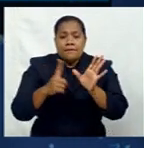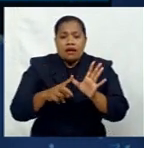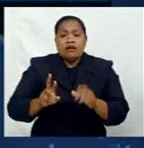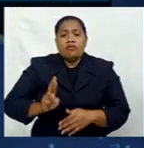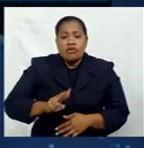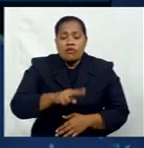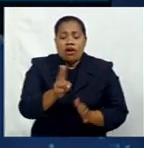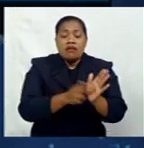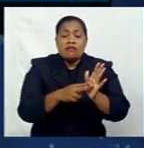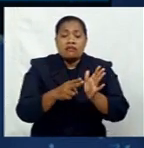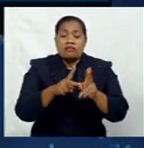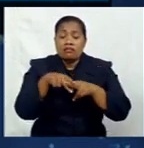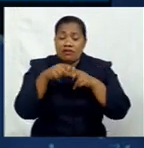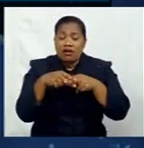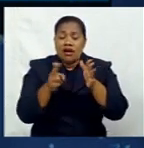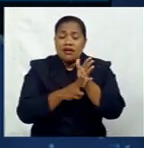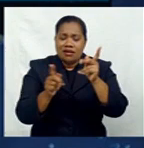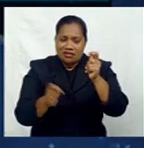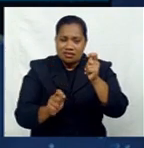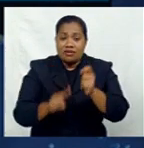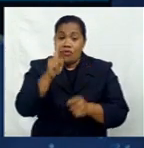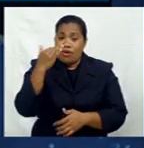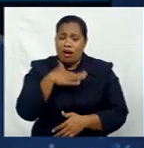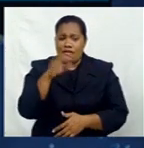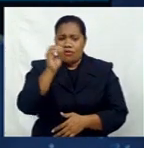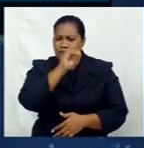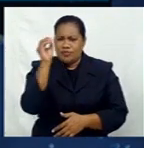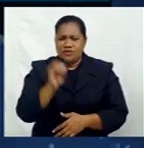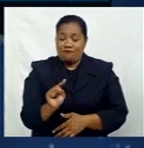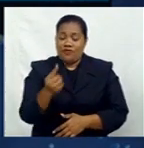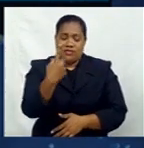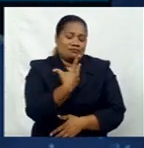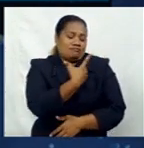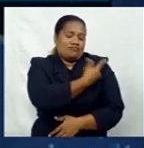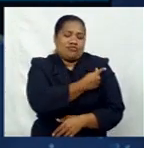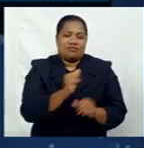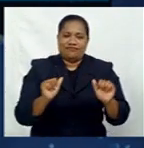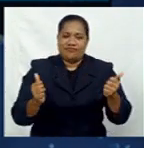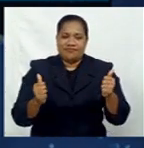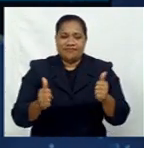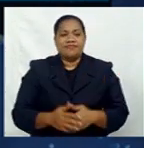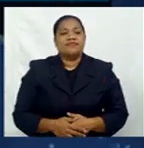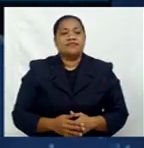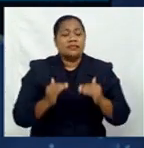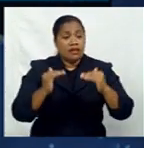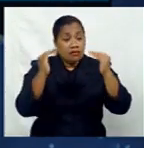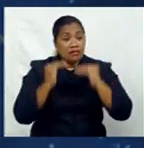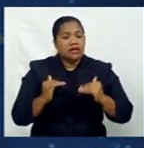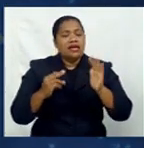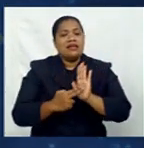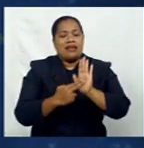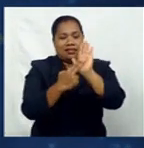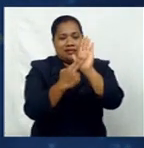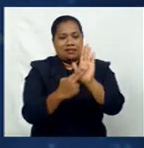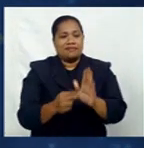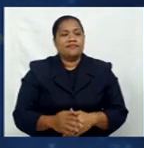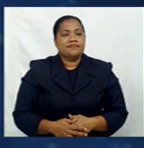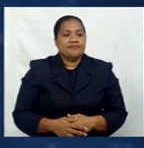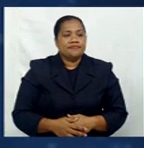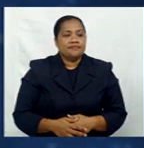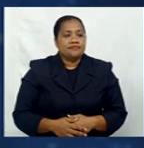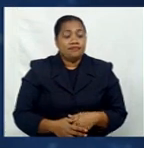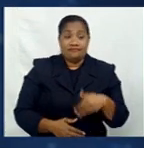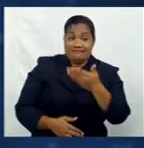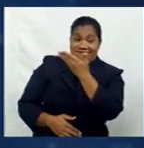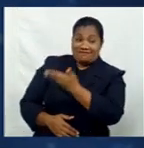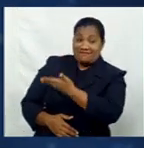Naitasiri, which have achieved 100% first jabs administered. Next is Nandi. And Christina